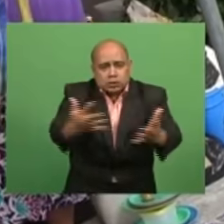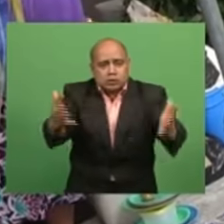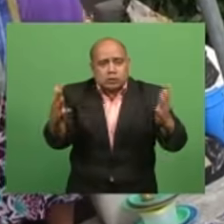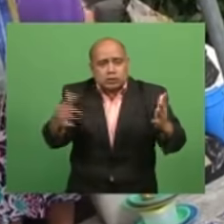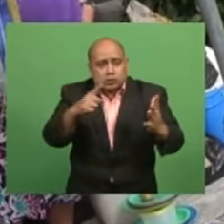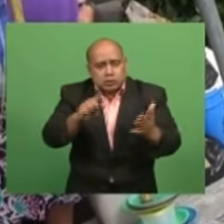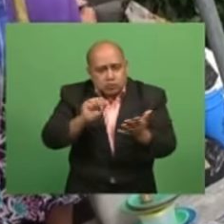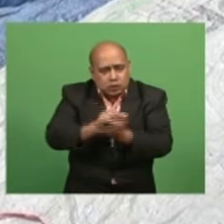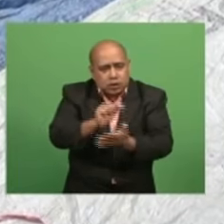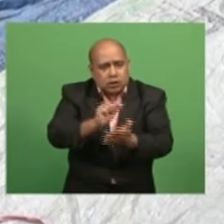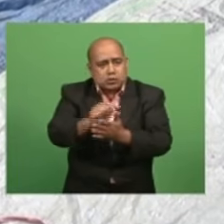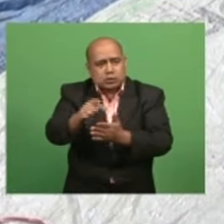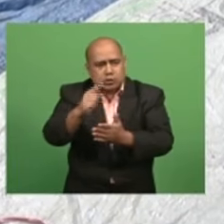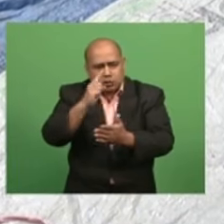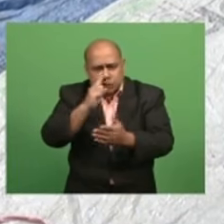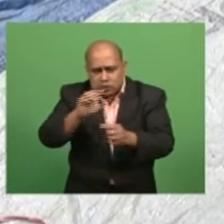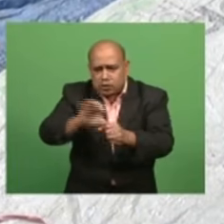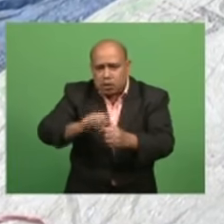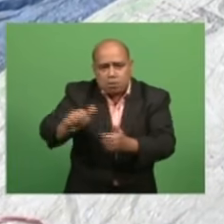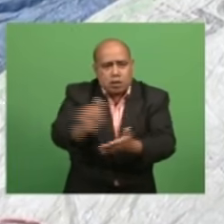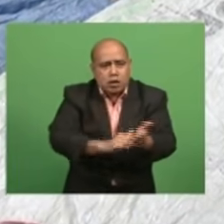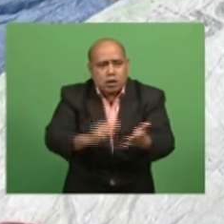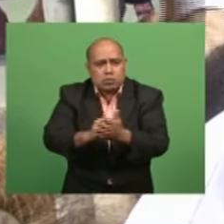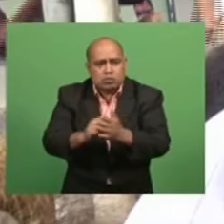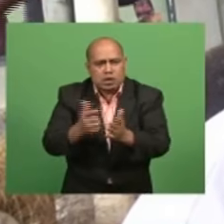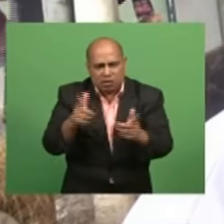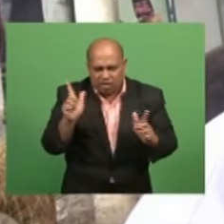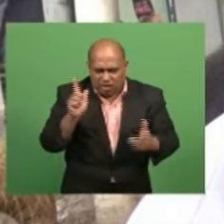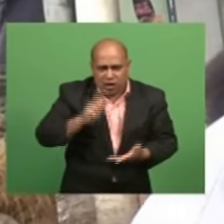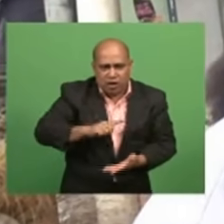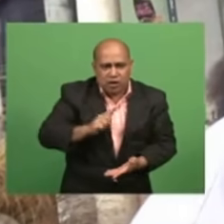low. But today my sales has been really good.